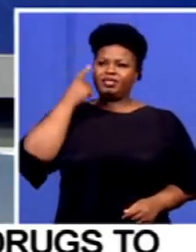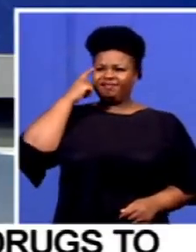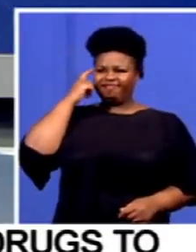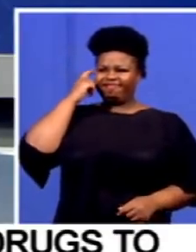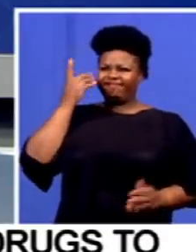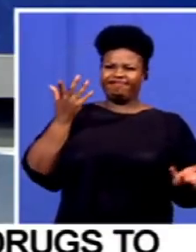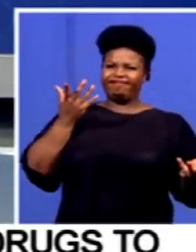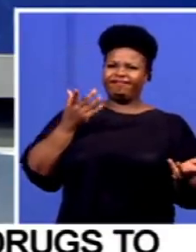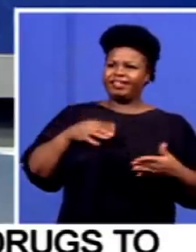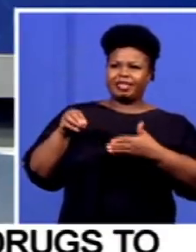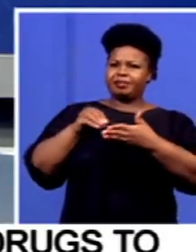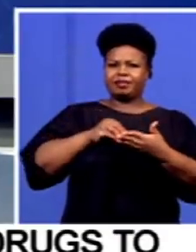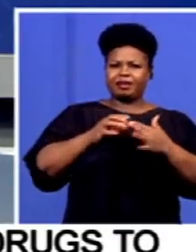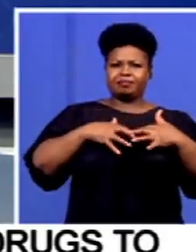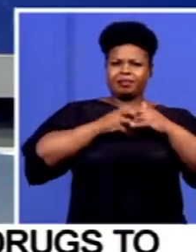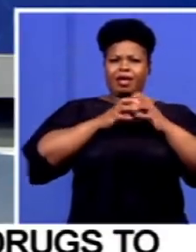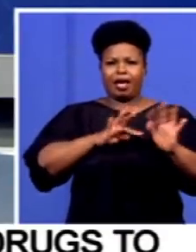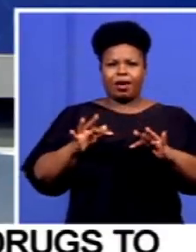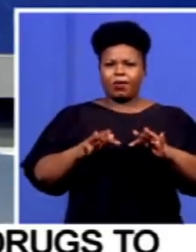how do they come into being? Are they